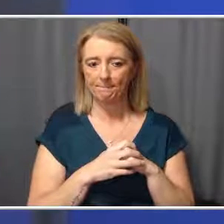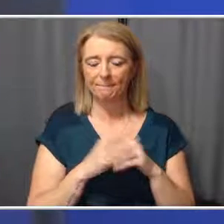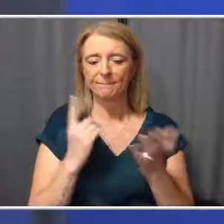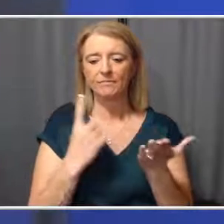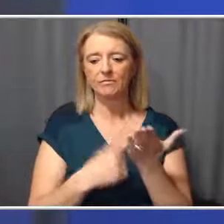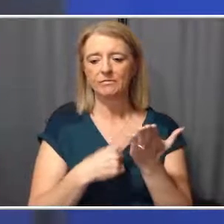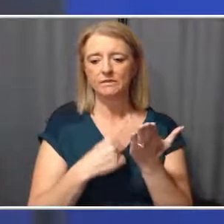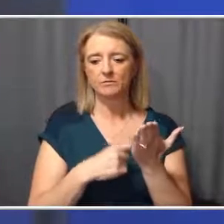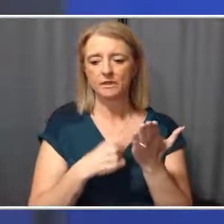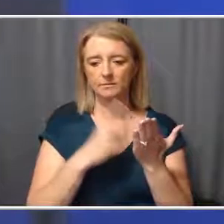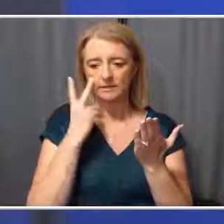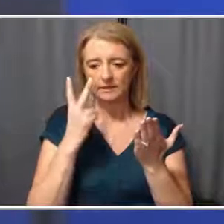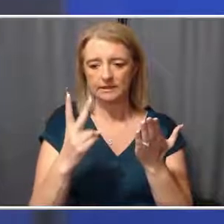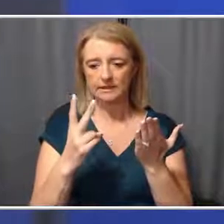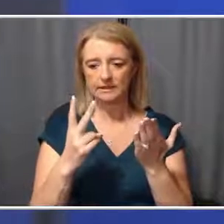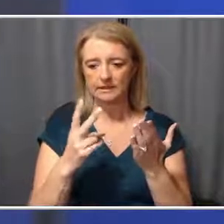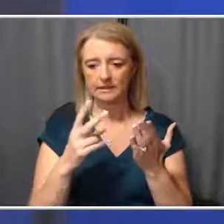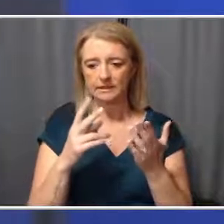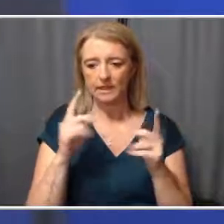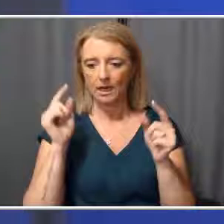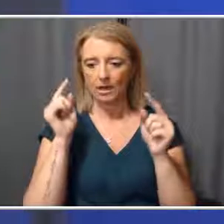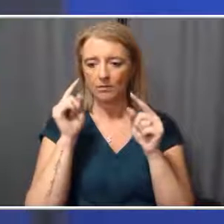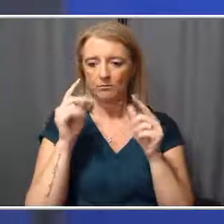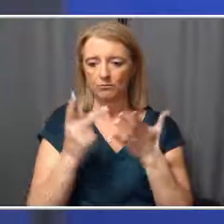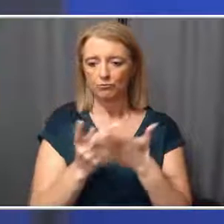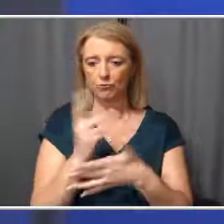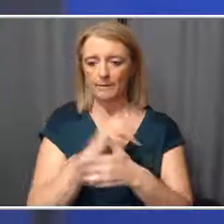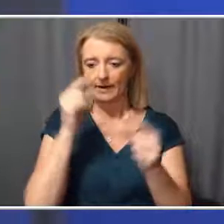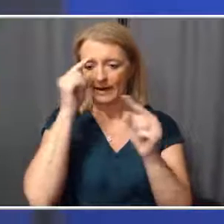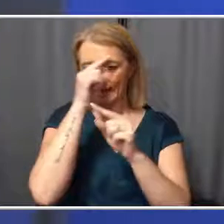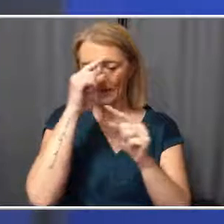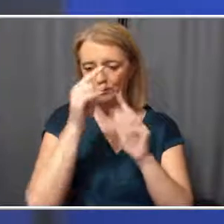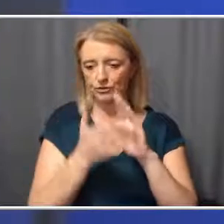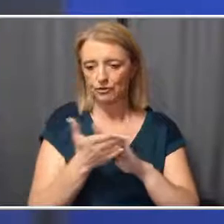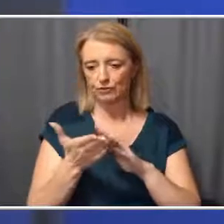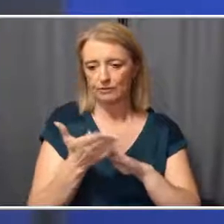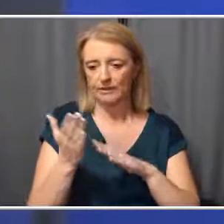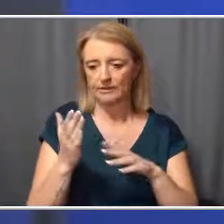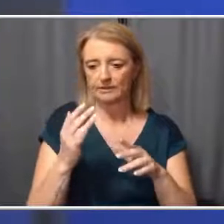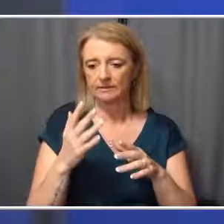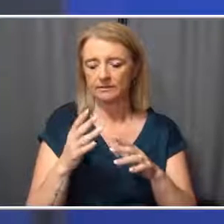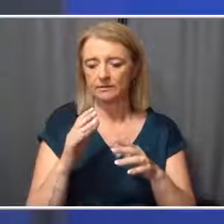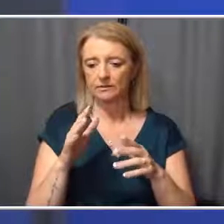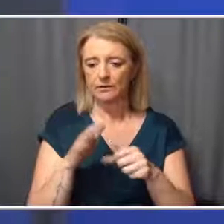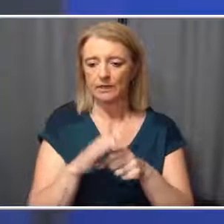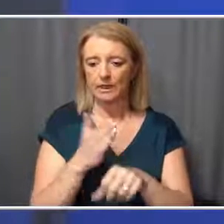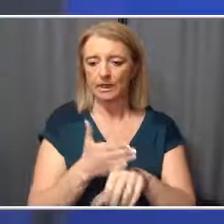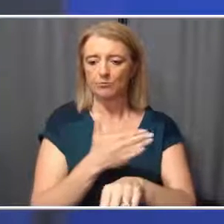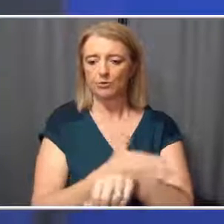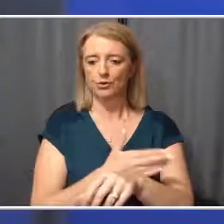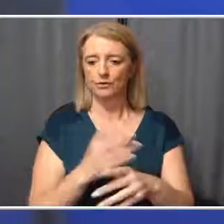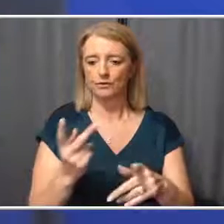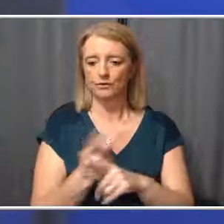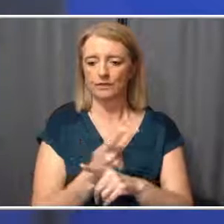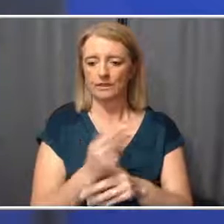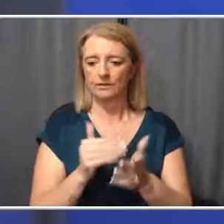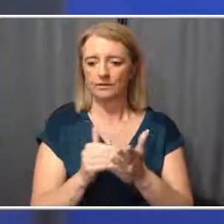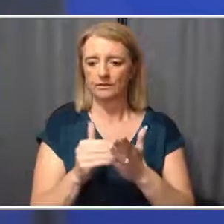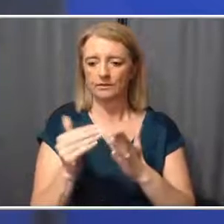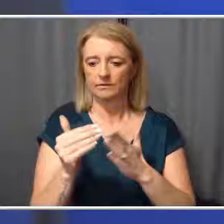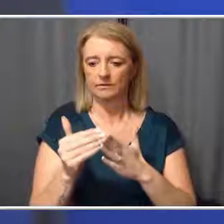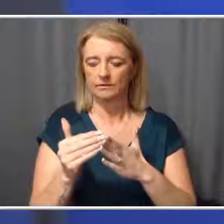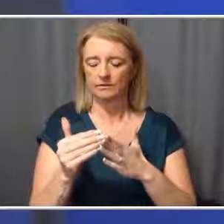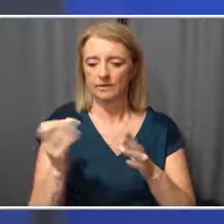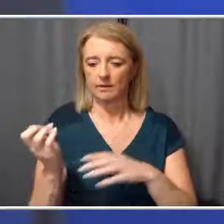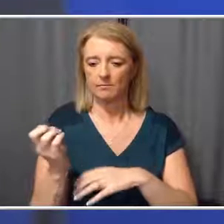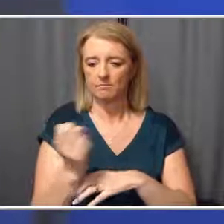in your sleep after the procedure? I have absolutely noticed an improvement in my sleep. My headaches tended to come